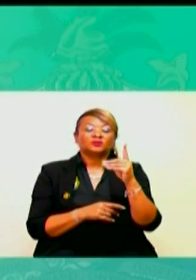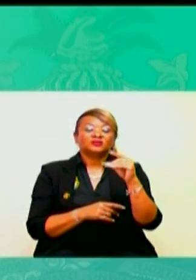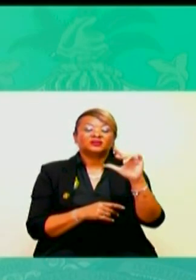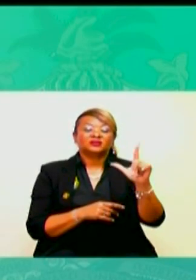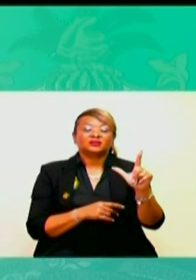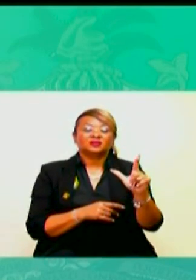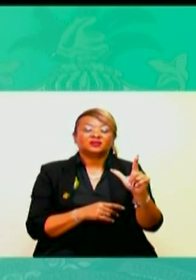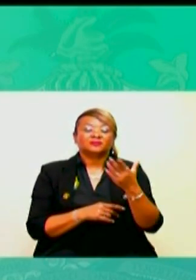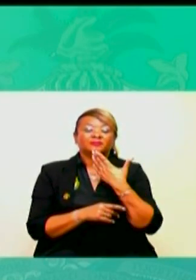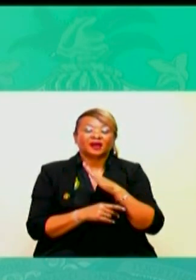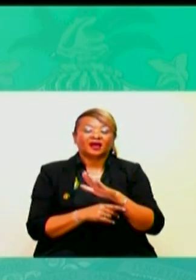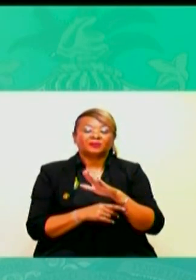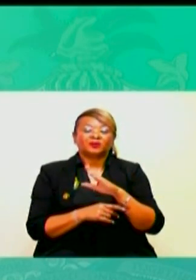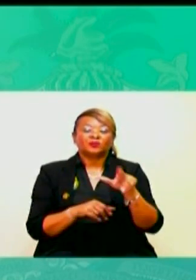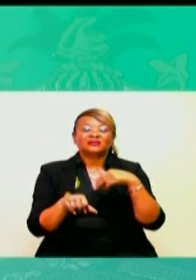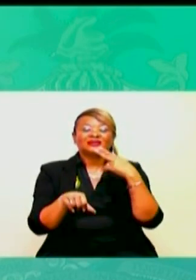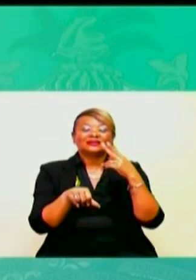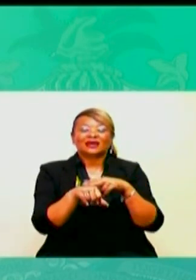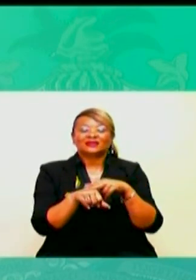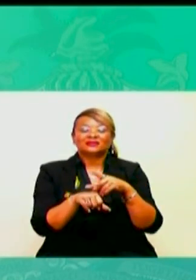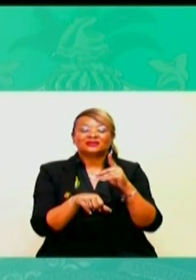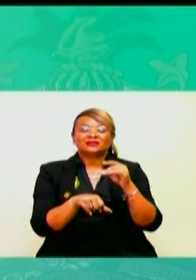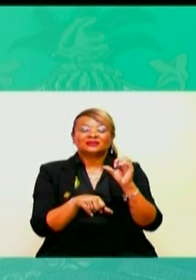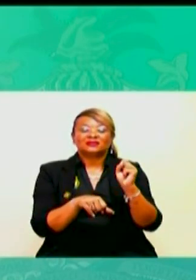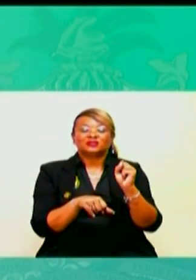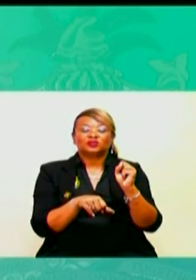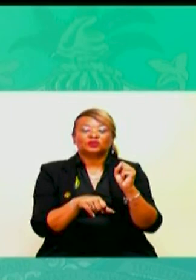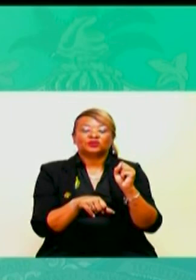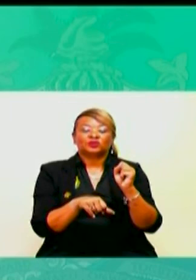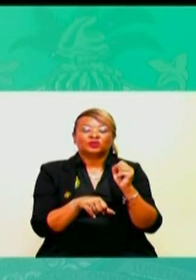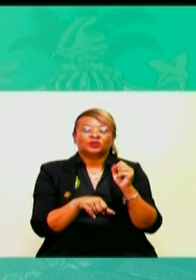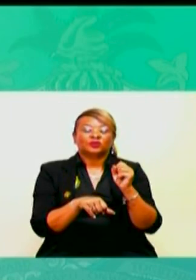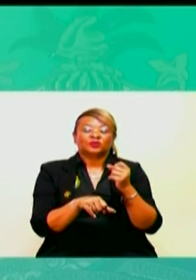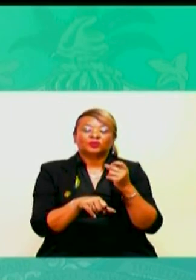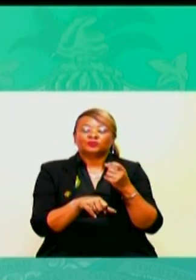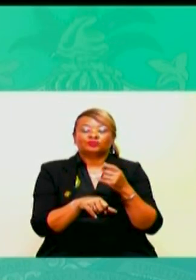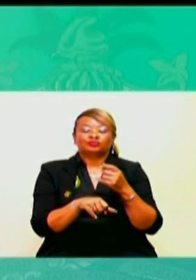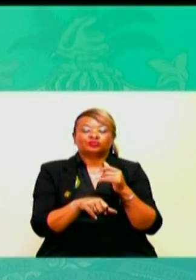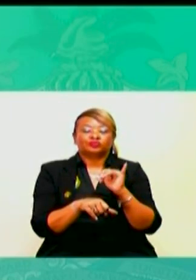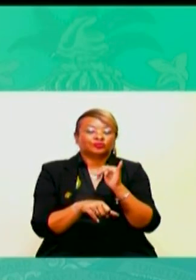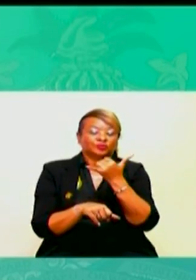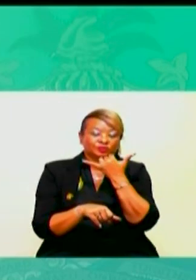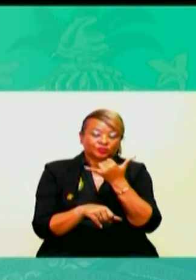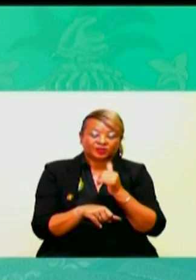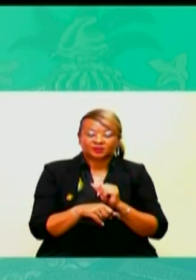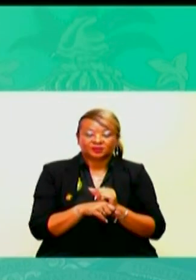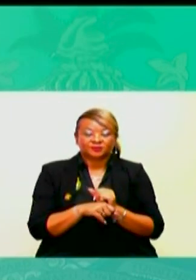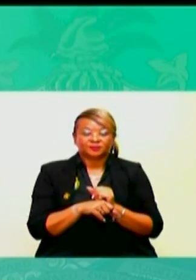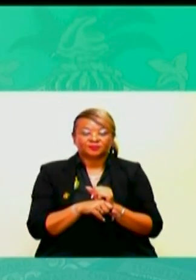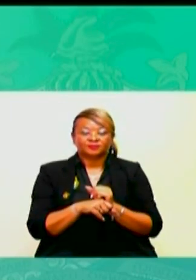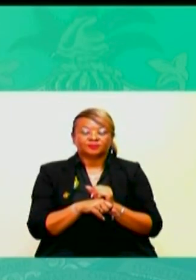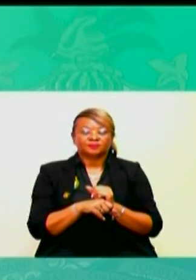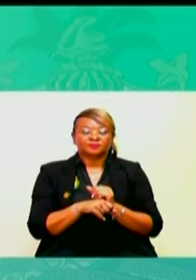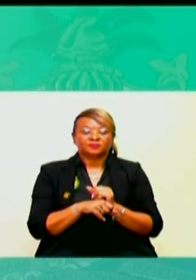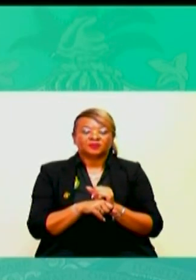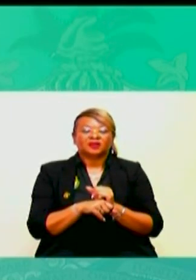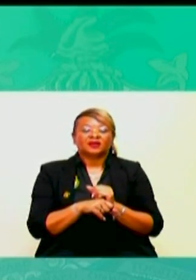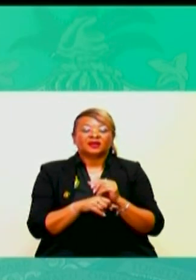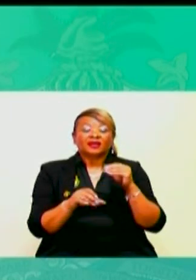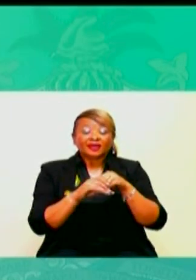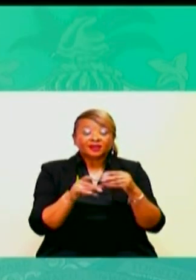but it's a national disgrace. Because that's great. In this lease agreement, there are